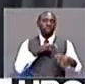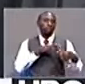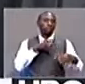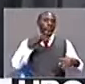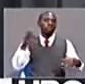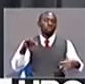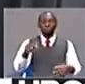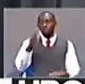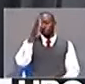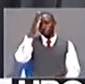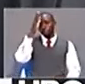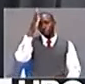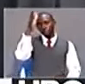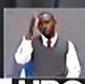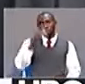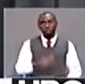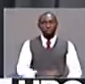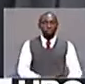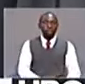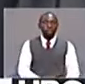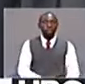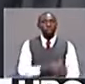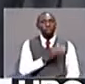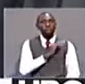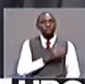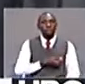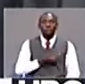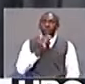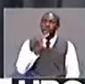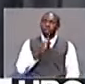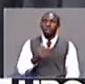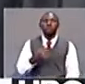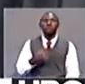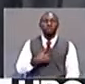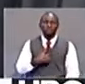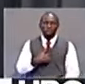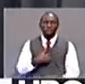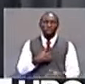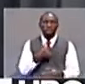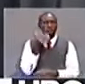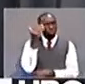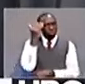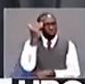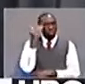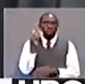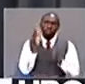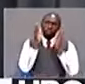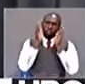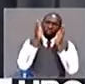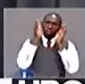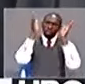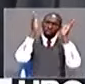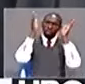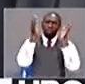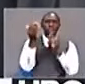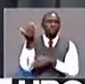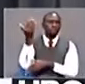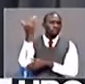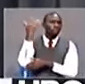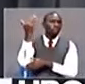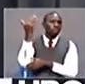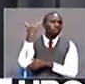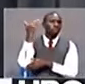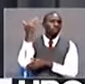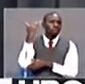Madam Speaker, I came to know the late Archbishop way back in the